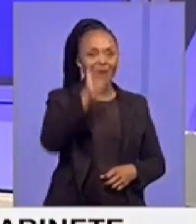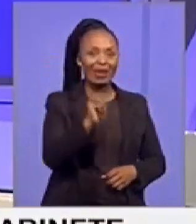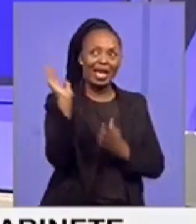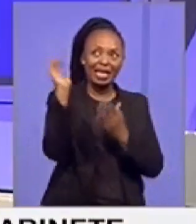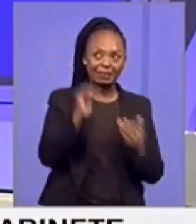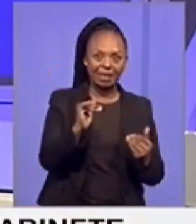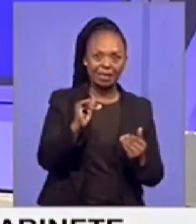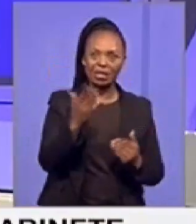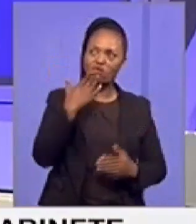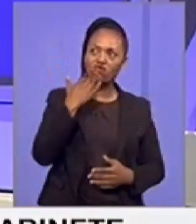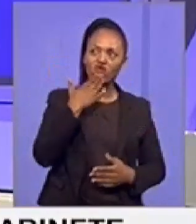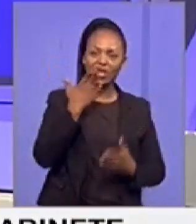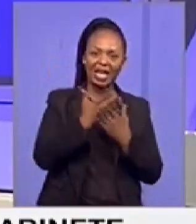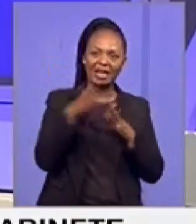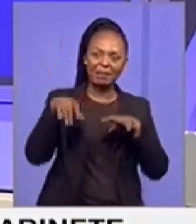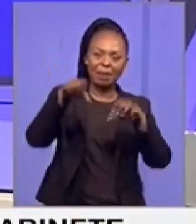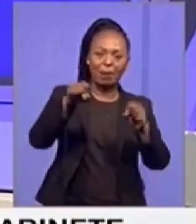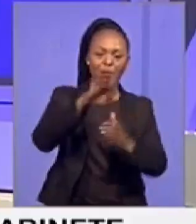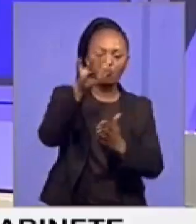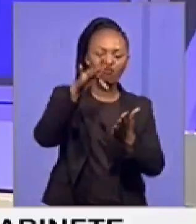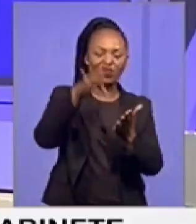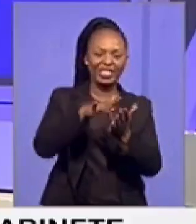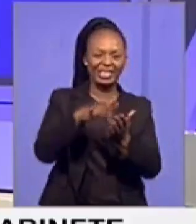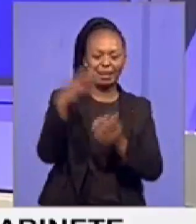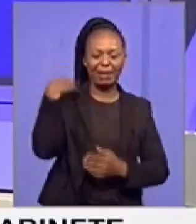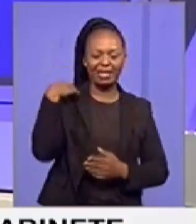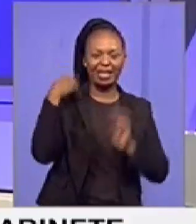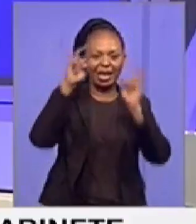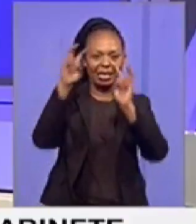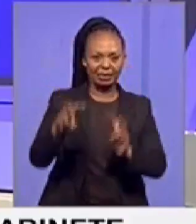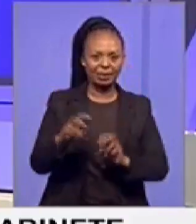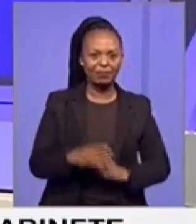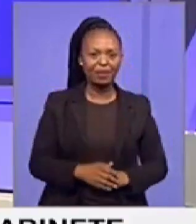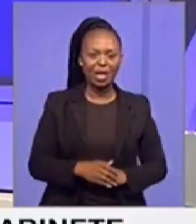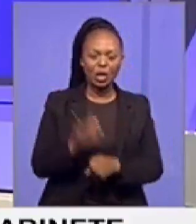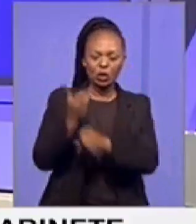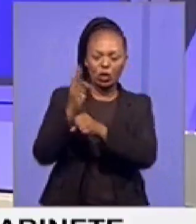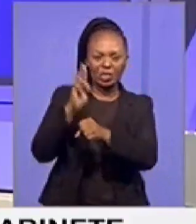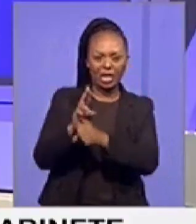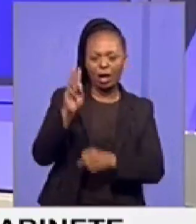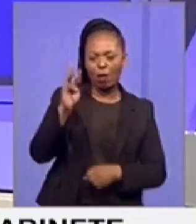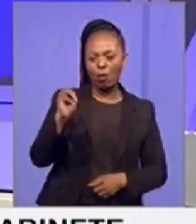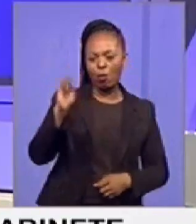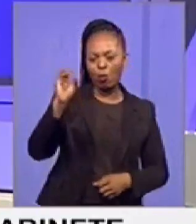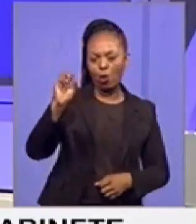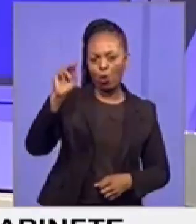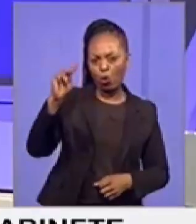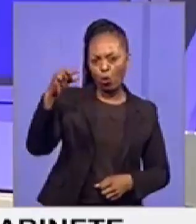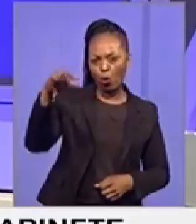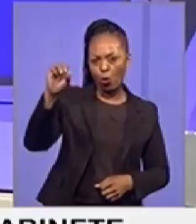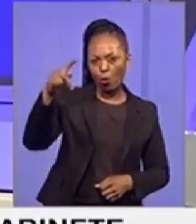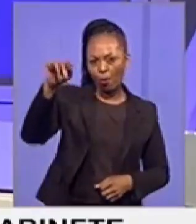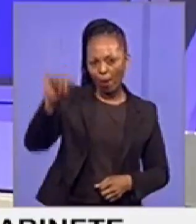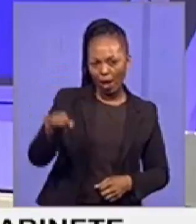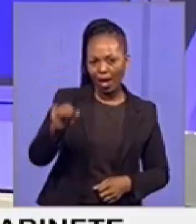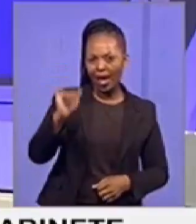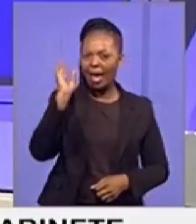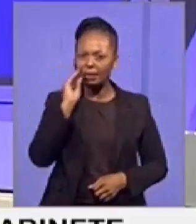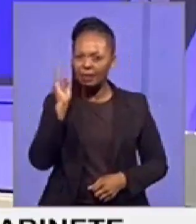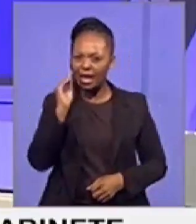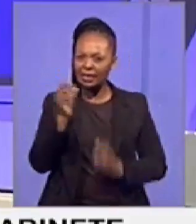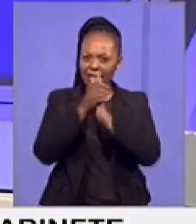tla ba mangatlang ka maemo anana ha re sheba ngaka Mokgopa le boiphihlelo ba hae le boetapele ba hae na ebe